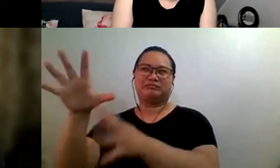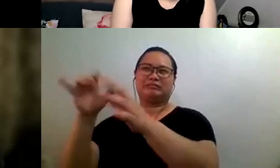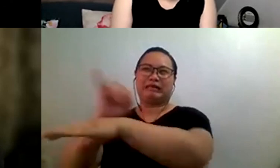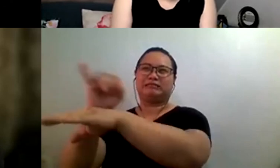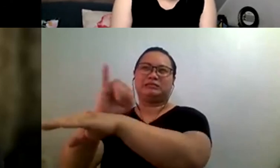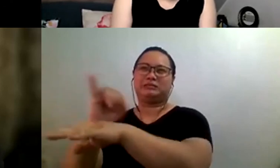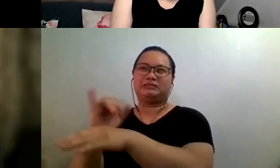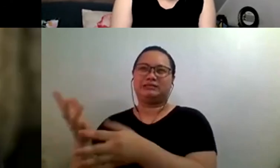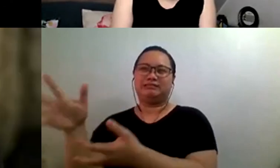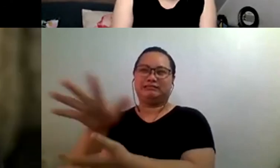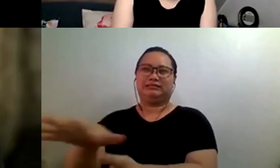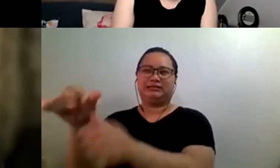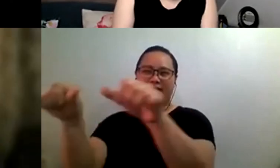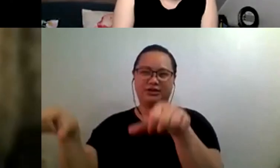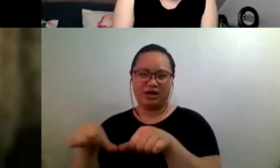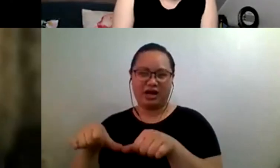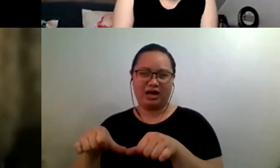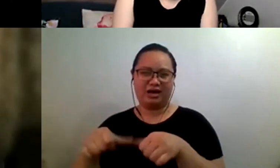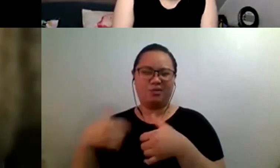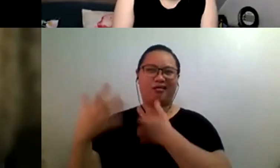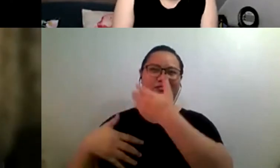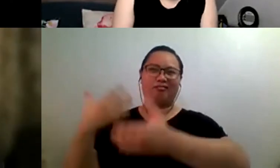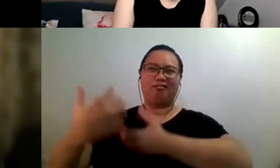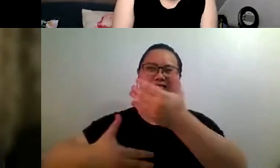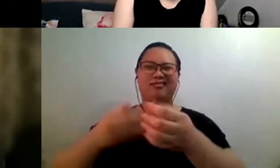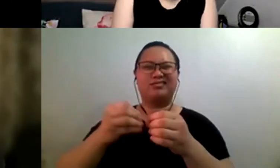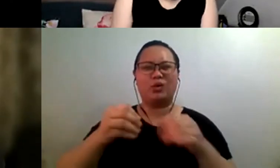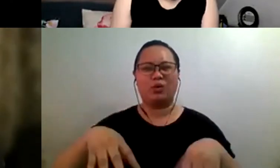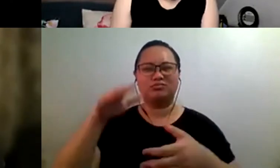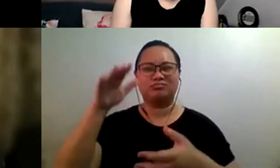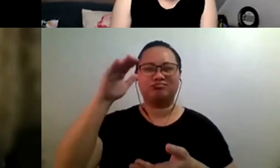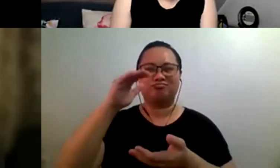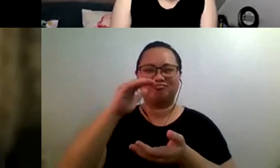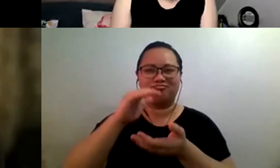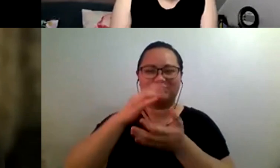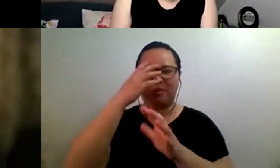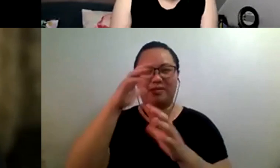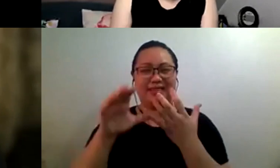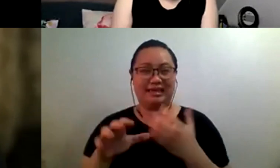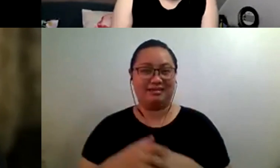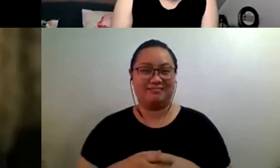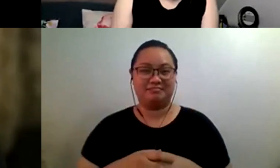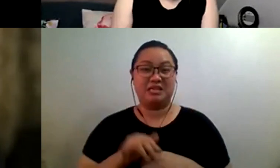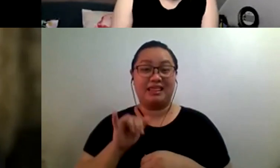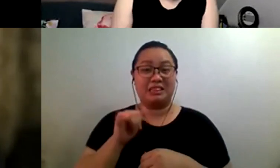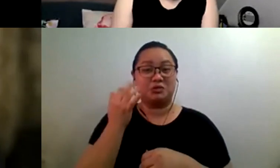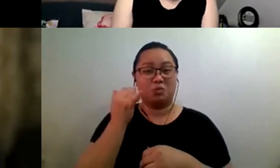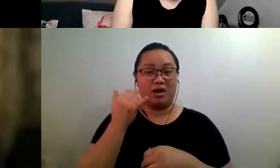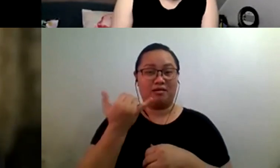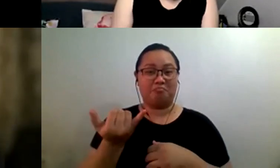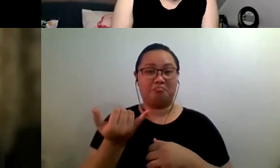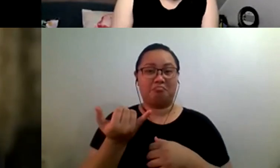era education, we lose empathy. And that's why stories, movies, books, literature